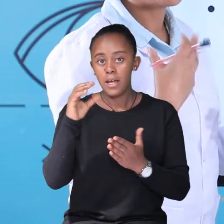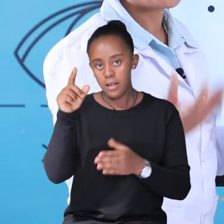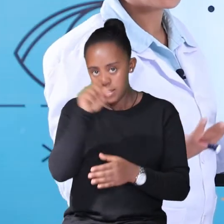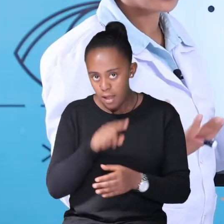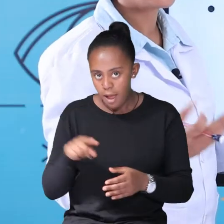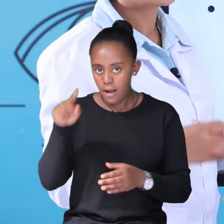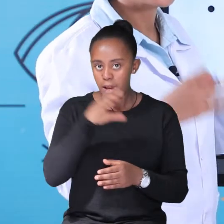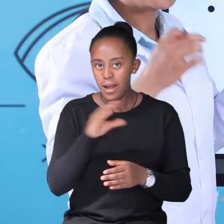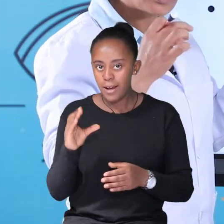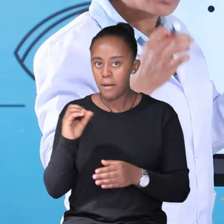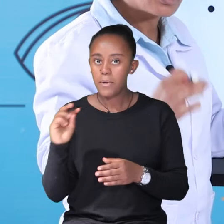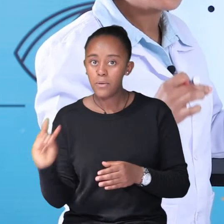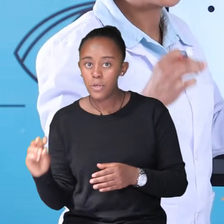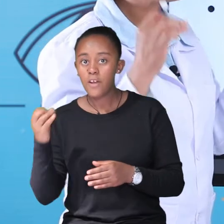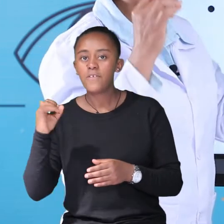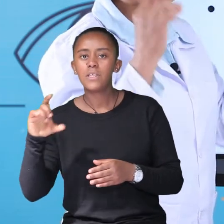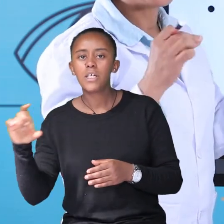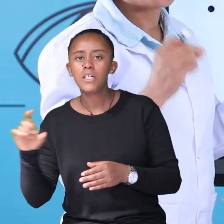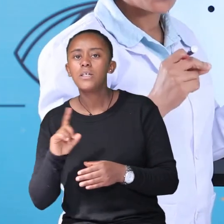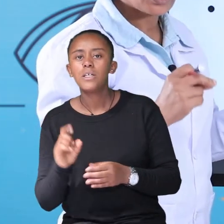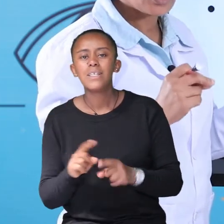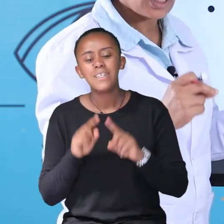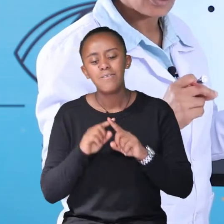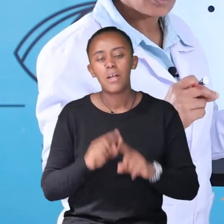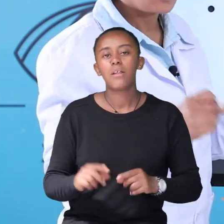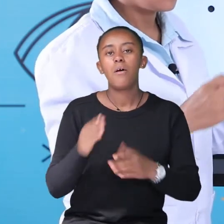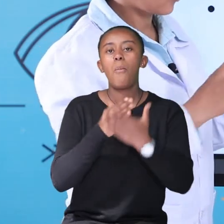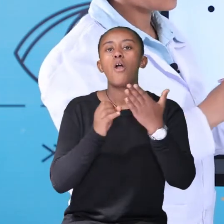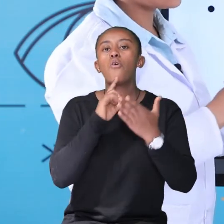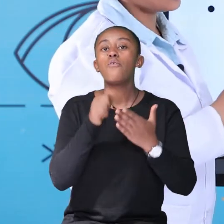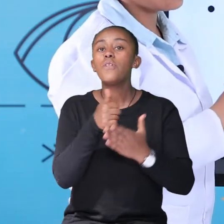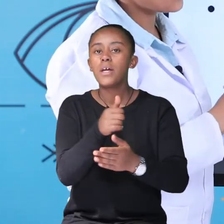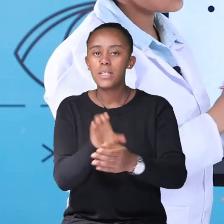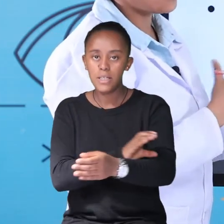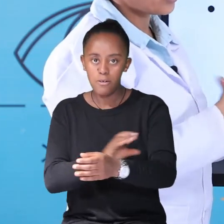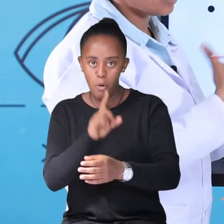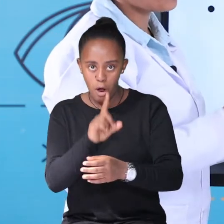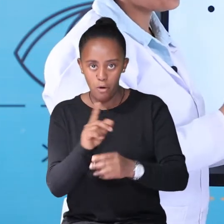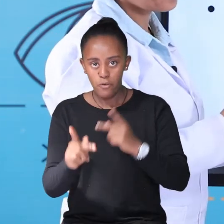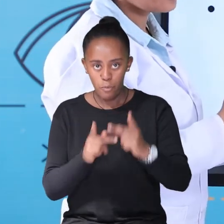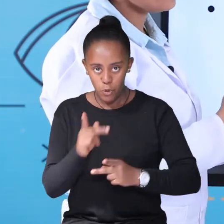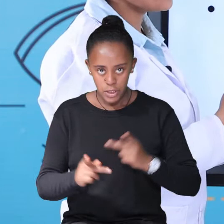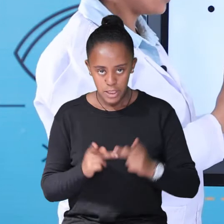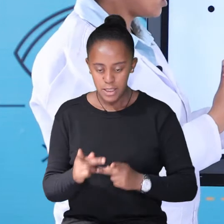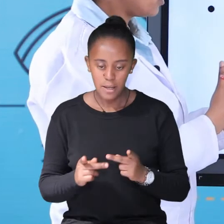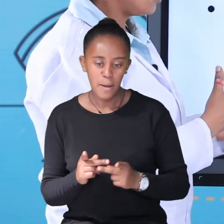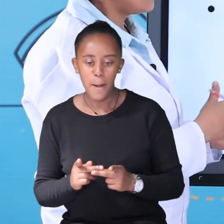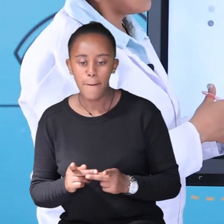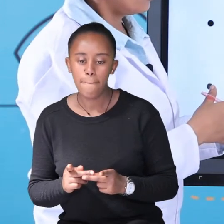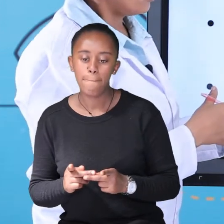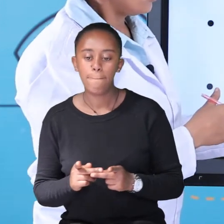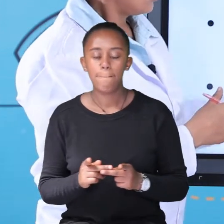and carbon dioxide fixation at different part of their cell. One of the process, for example,